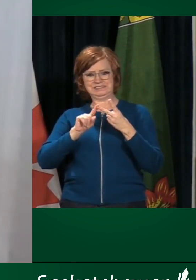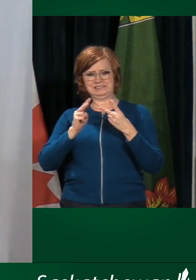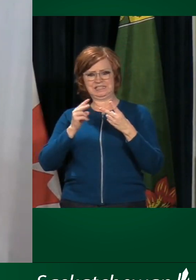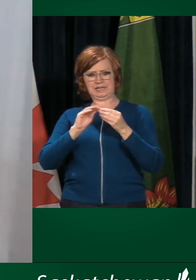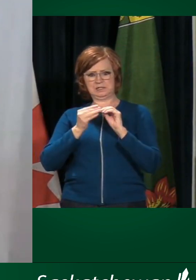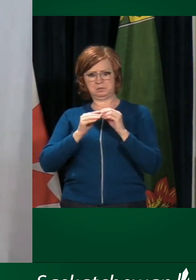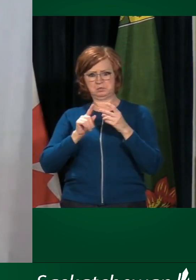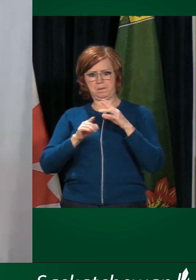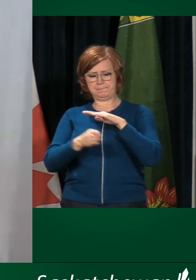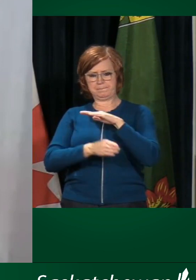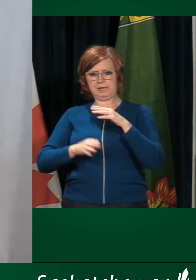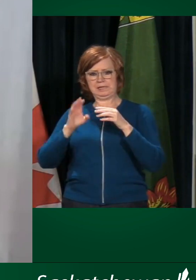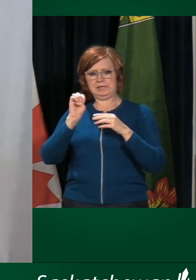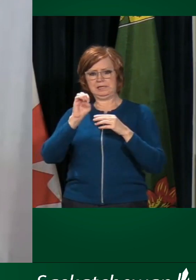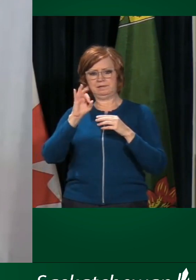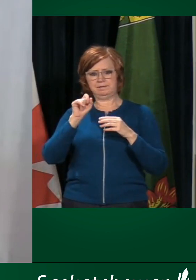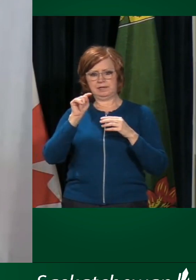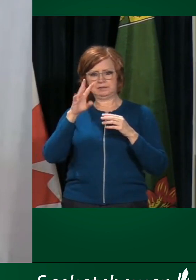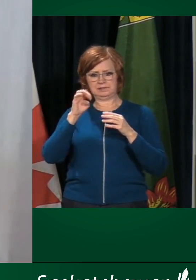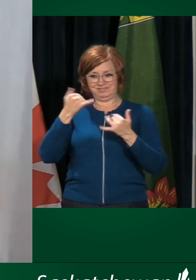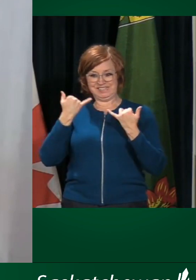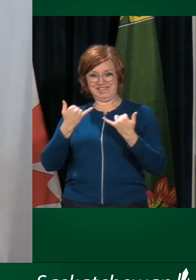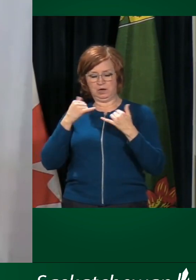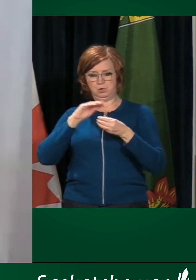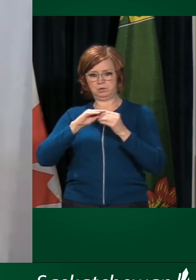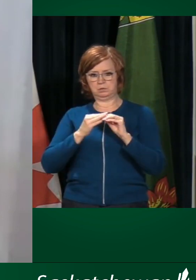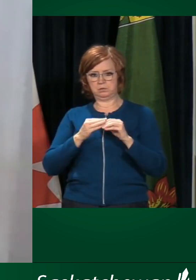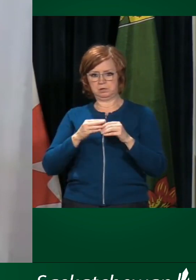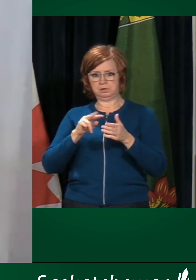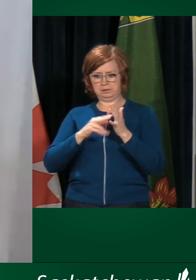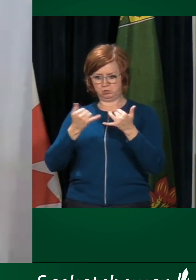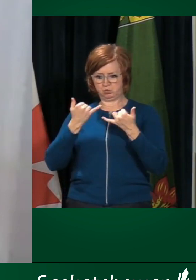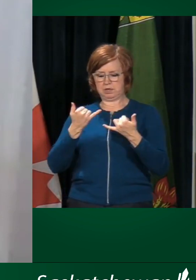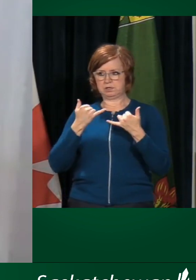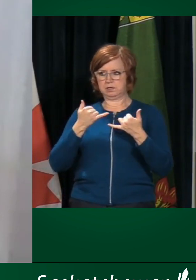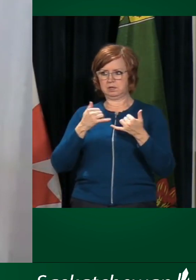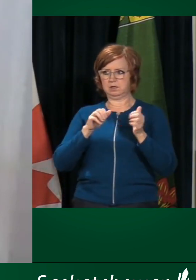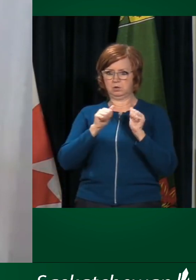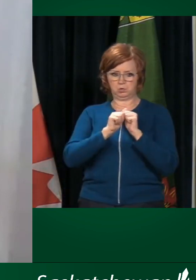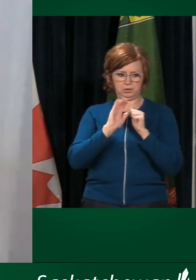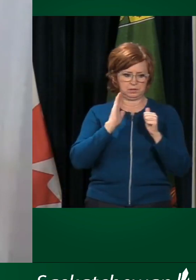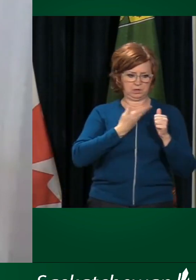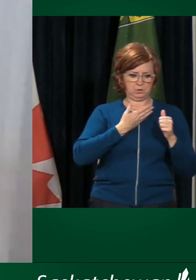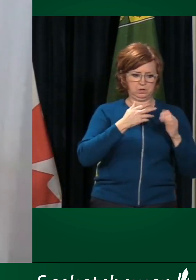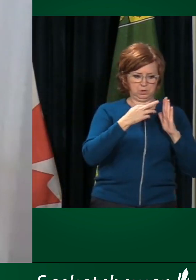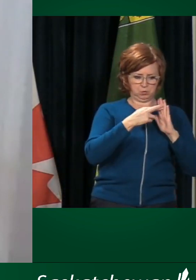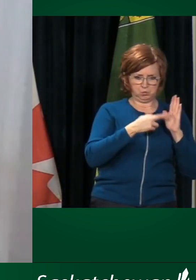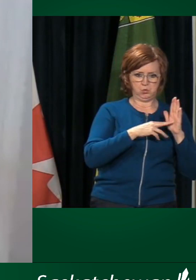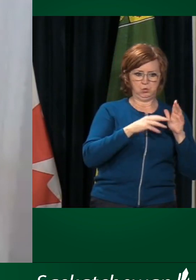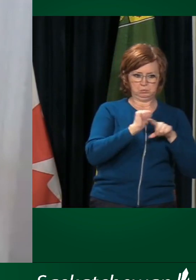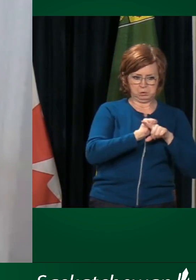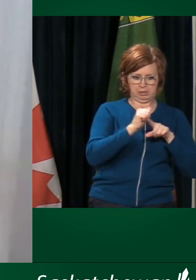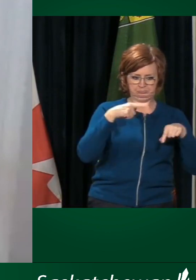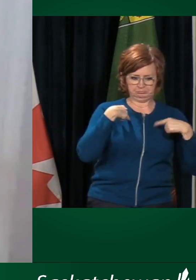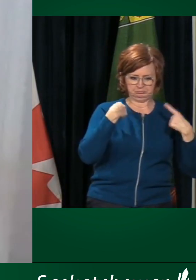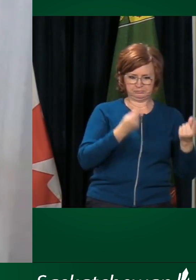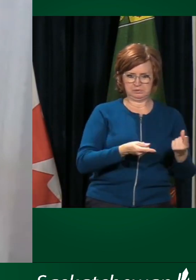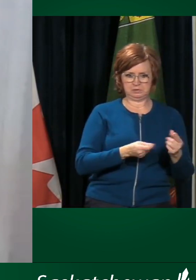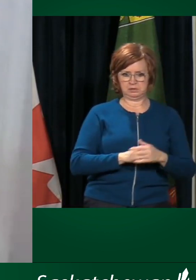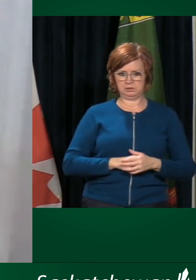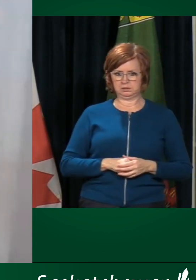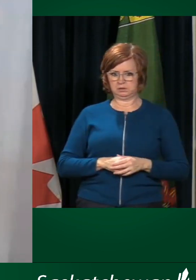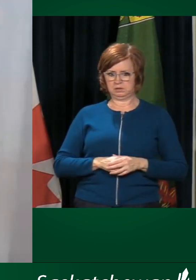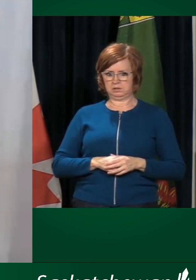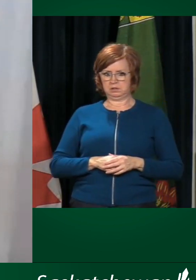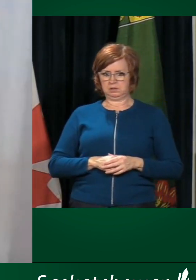is, how are we doing today with the current interventions in place and kind of reflecting people's response to the public